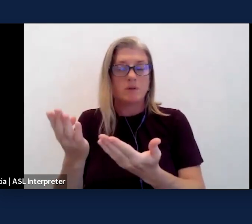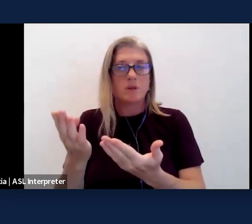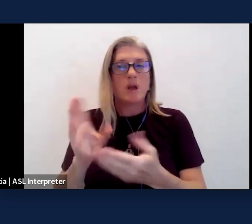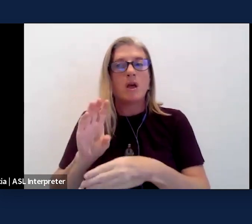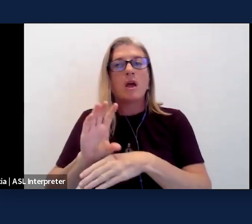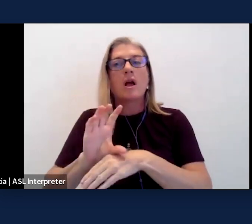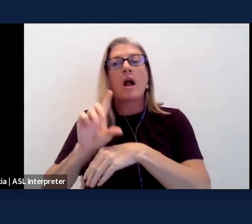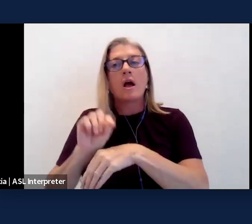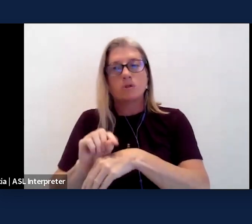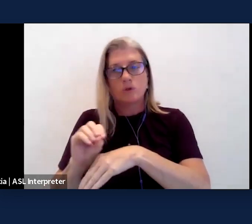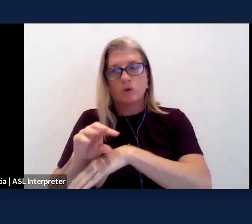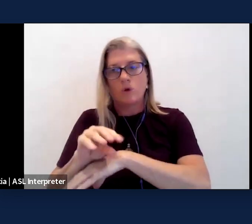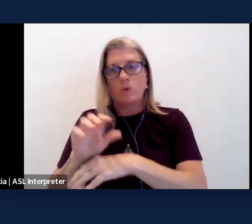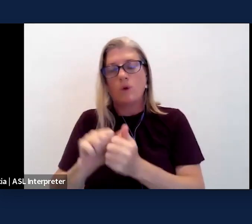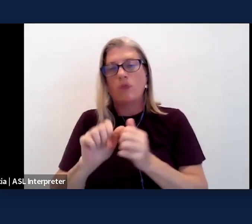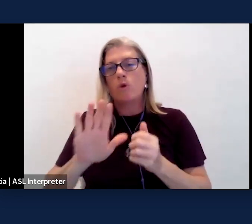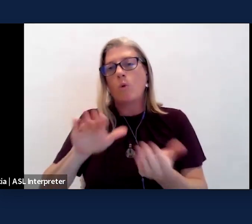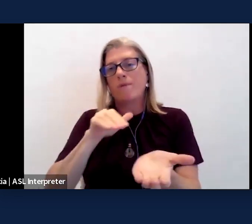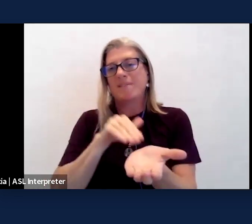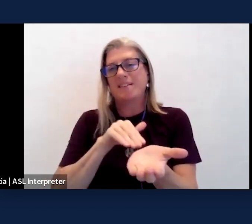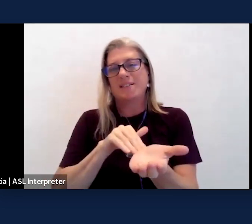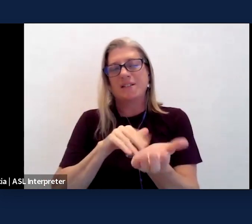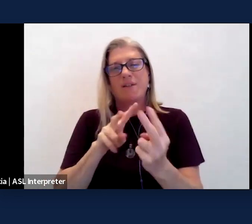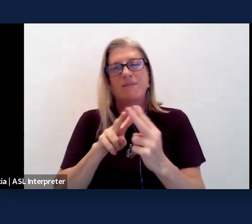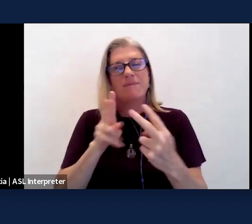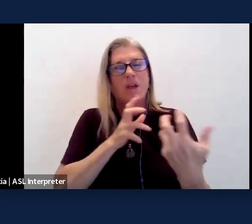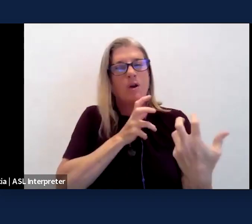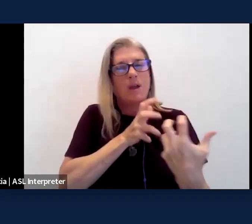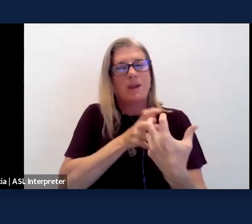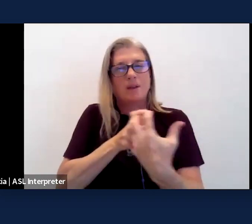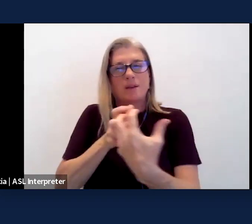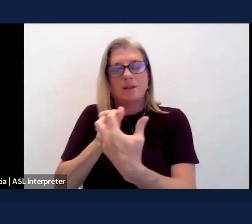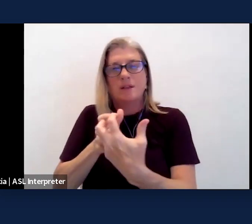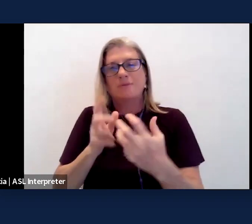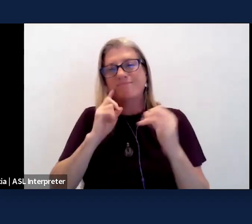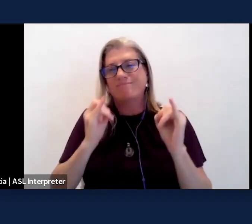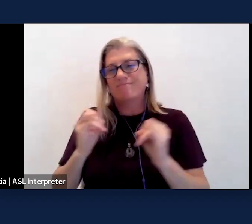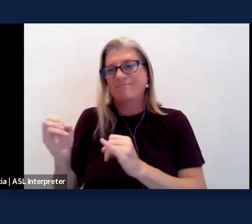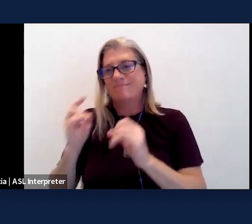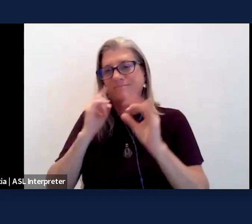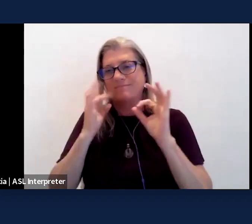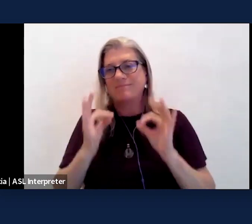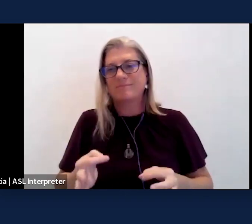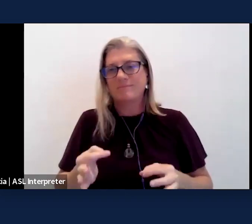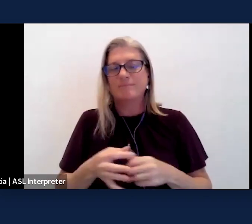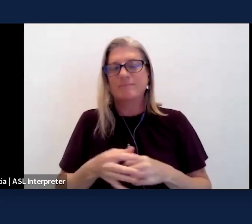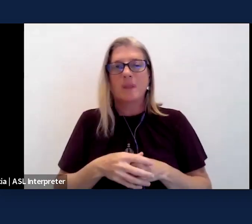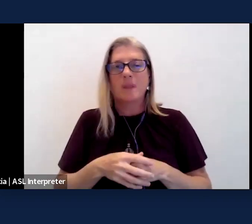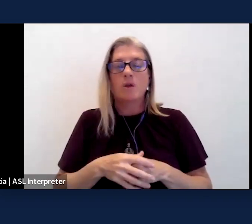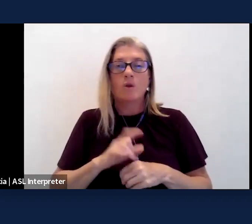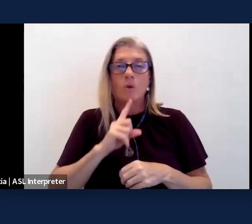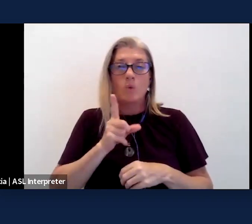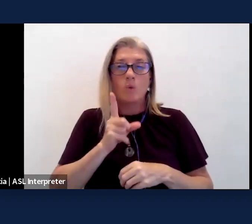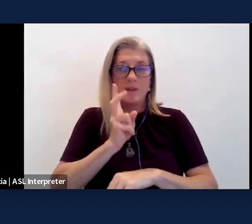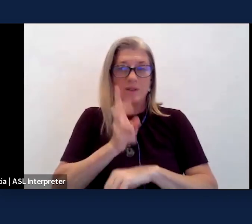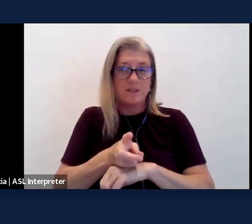with your individual physician. These are such customized decisions that they're really hard to